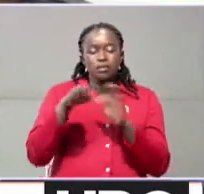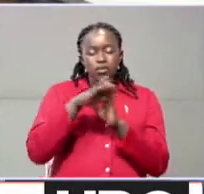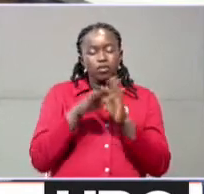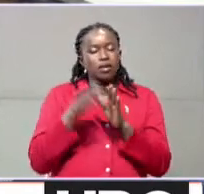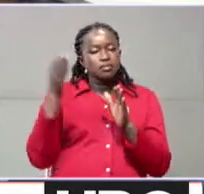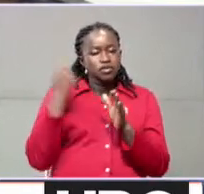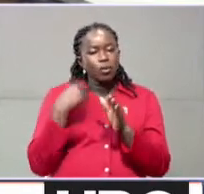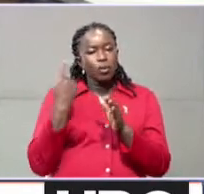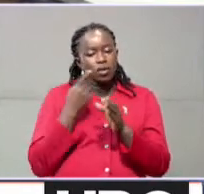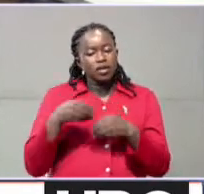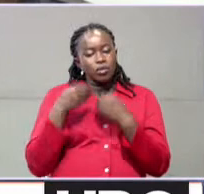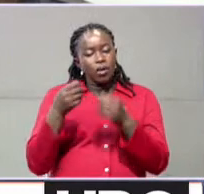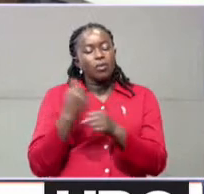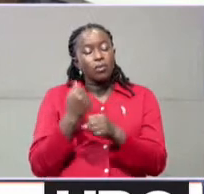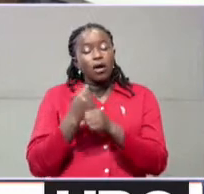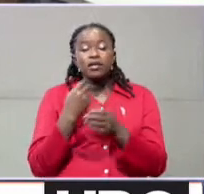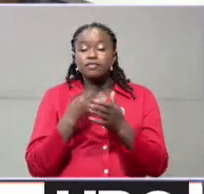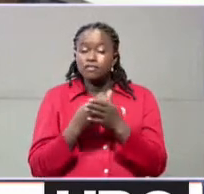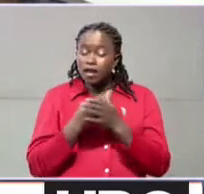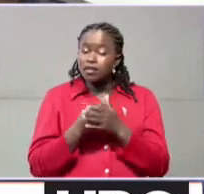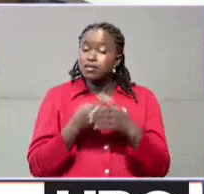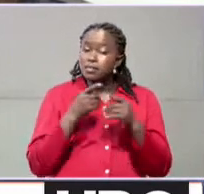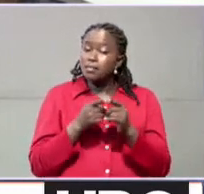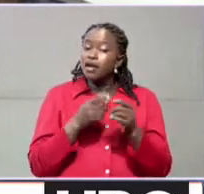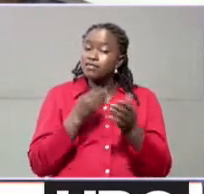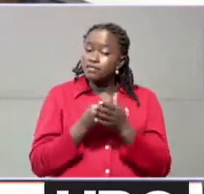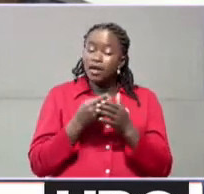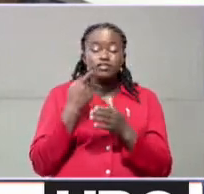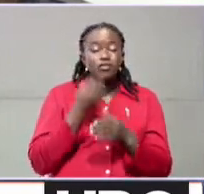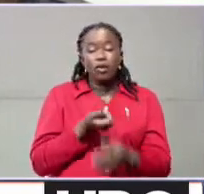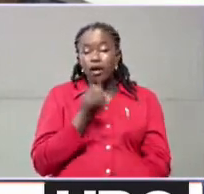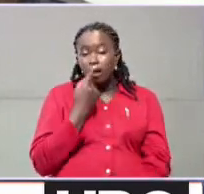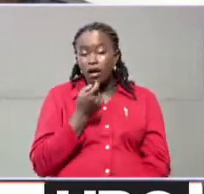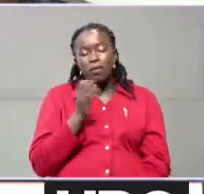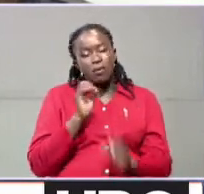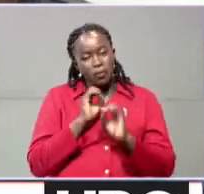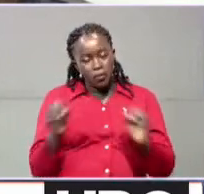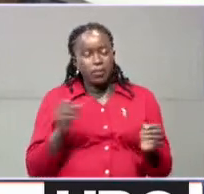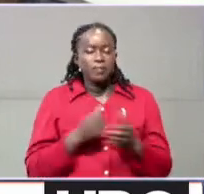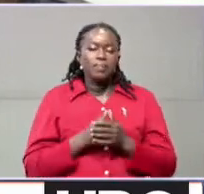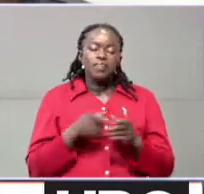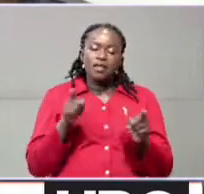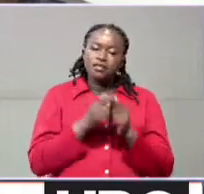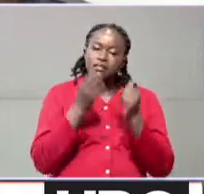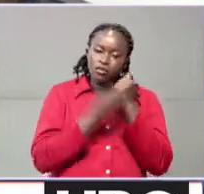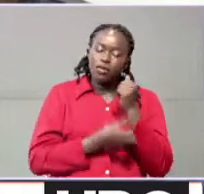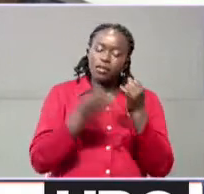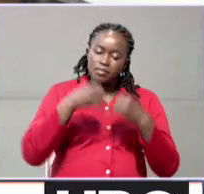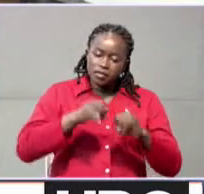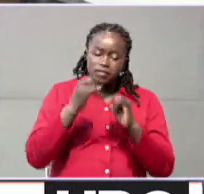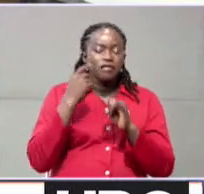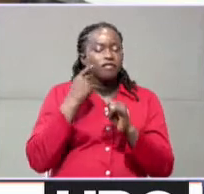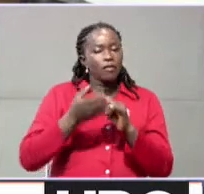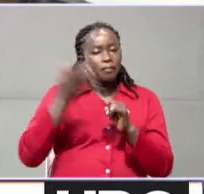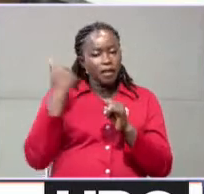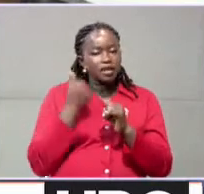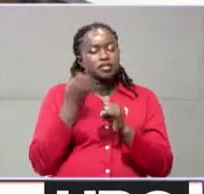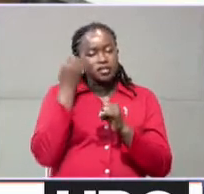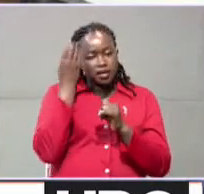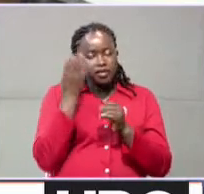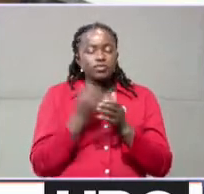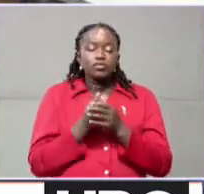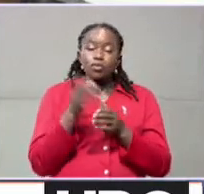functional funds leaving out funds for facilitation hence poor implementation of the past interventions committee